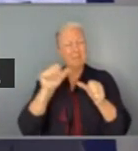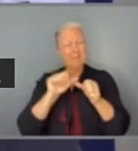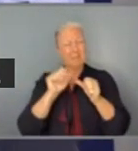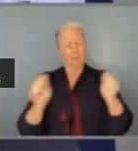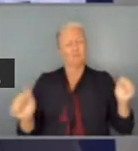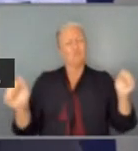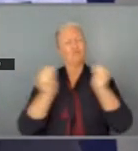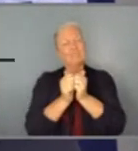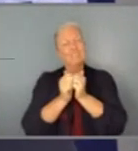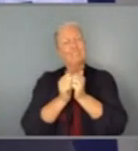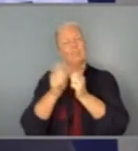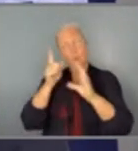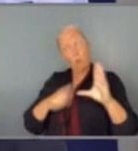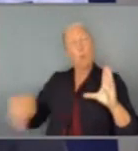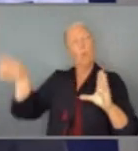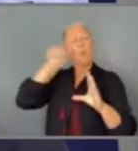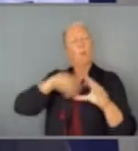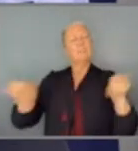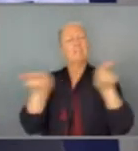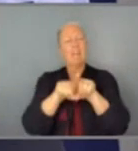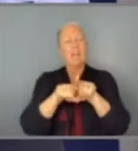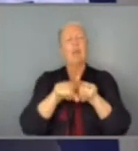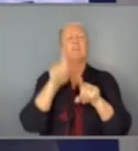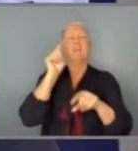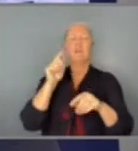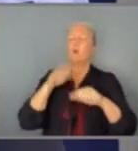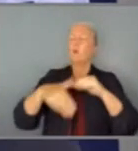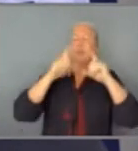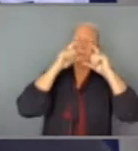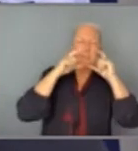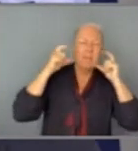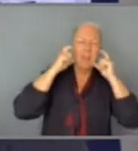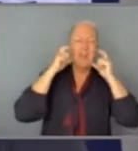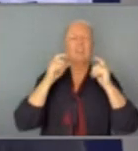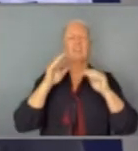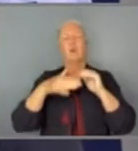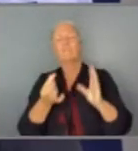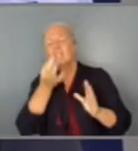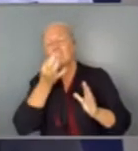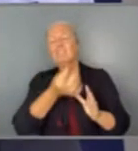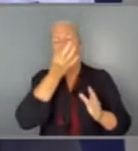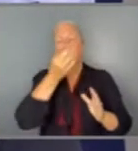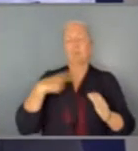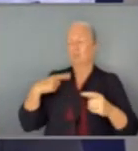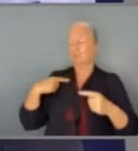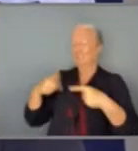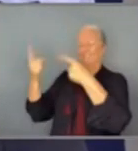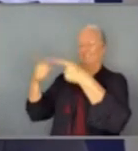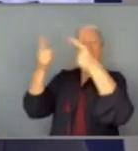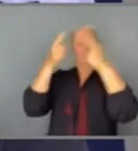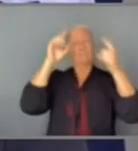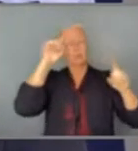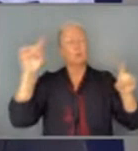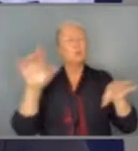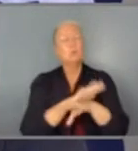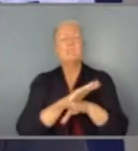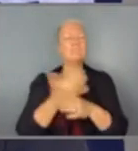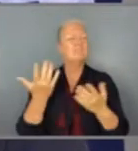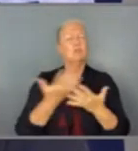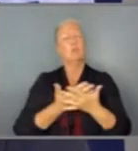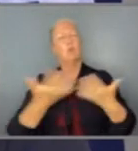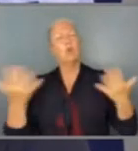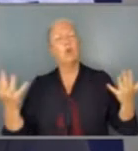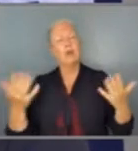and PCR tests? We've been in this pandemic for so long now, and Australians are continually to be frustrated by